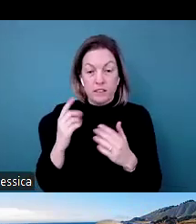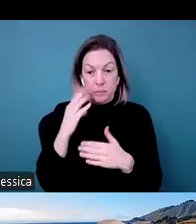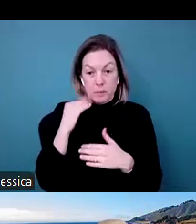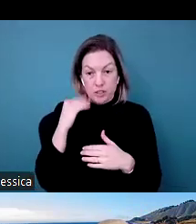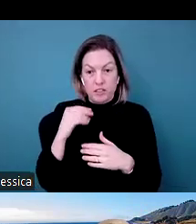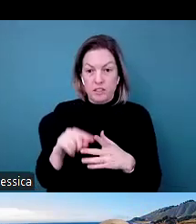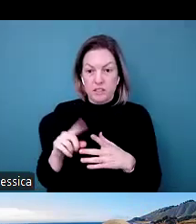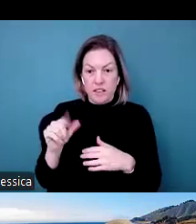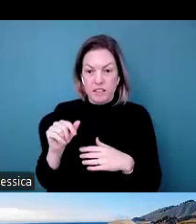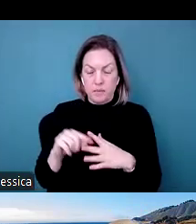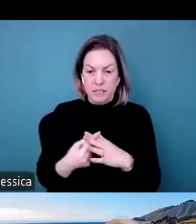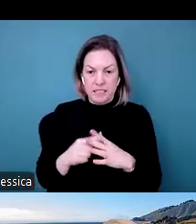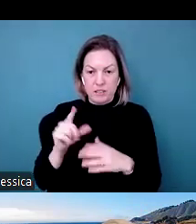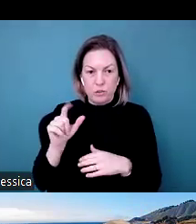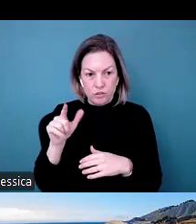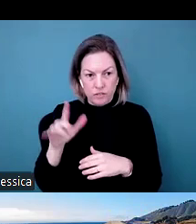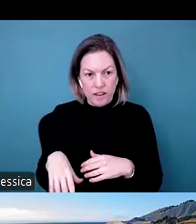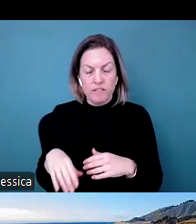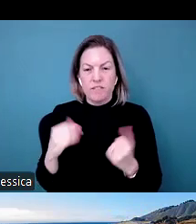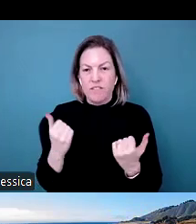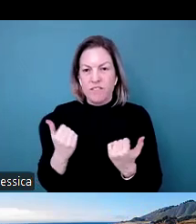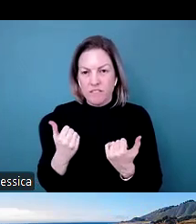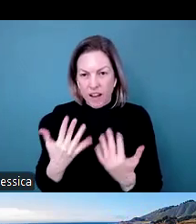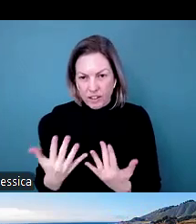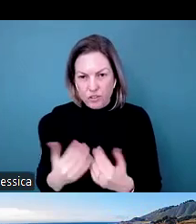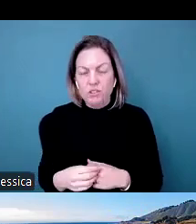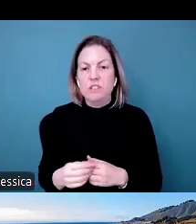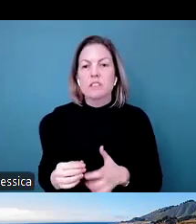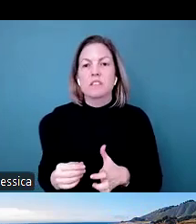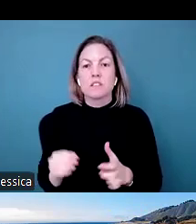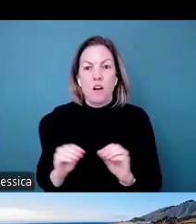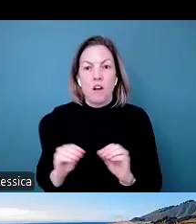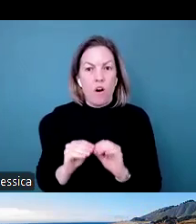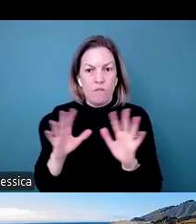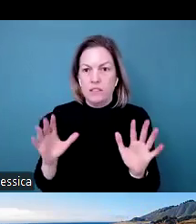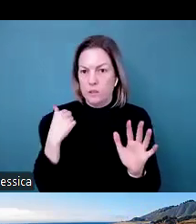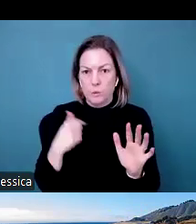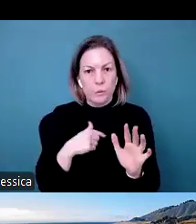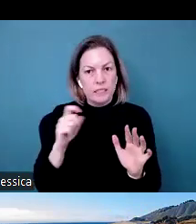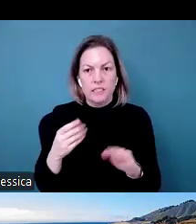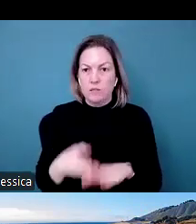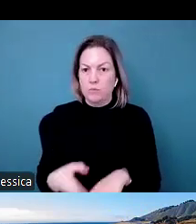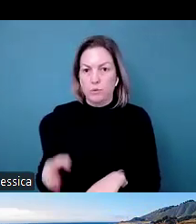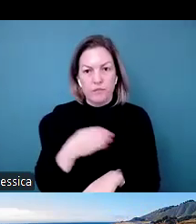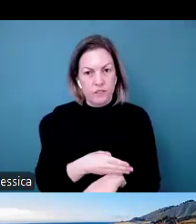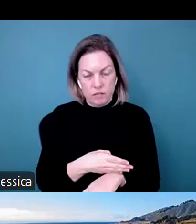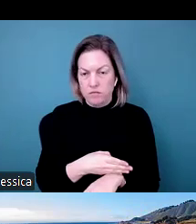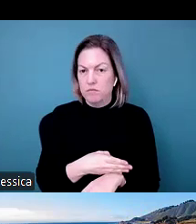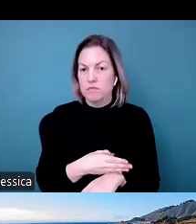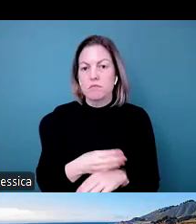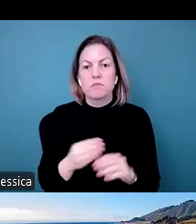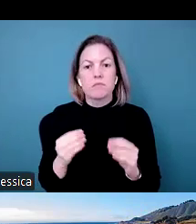of 2025 with the fires, and made so clear that we have to do a better job